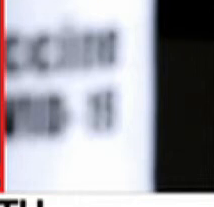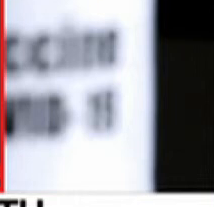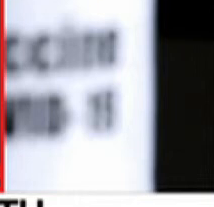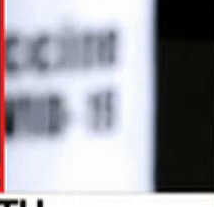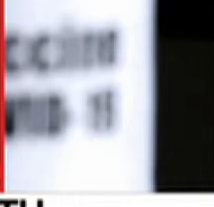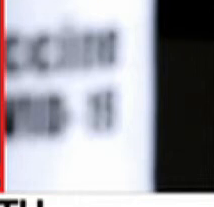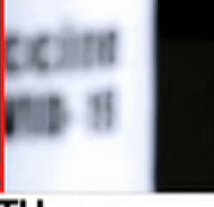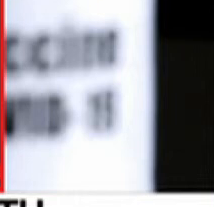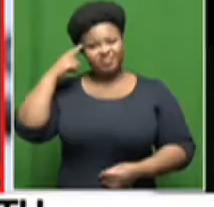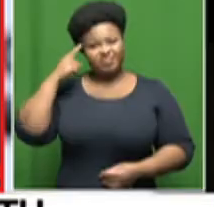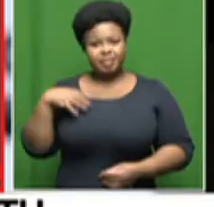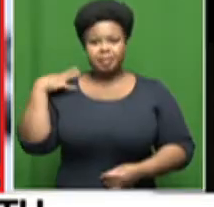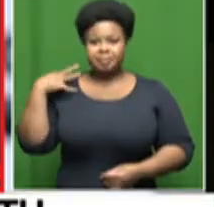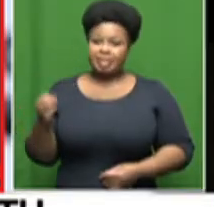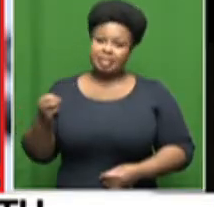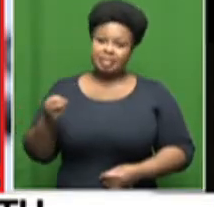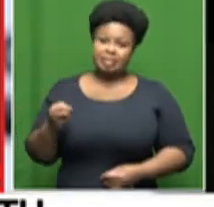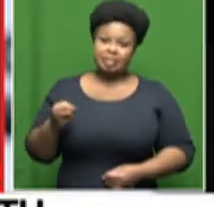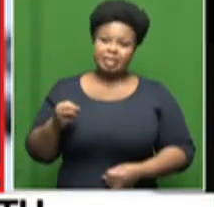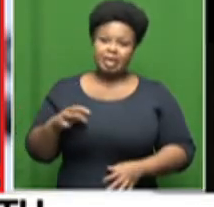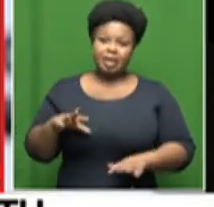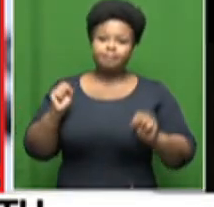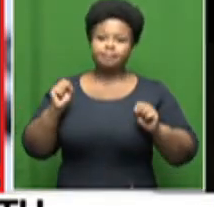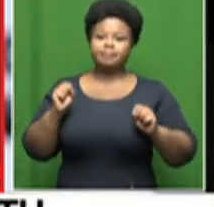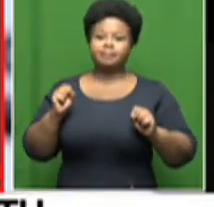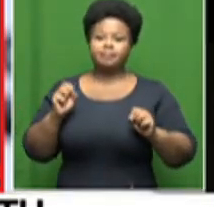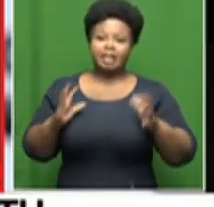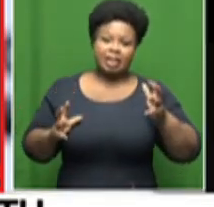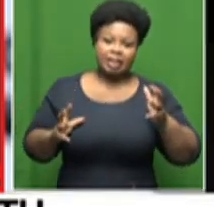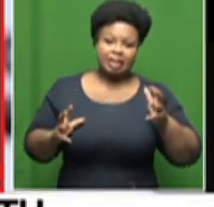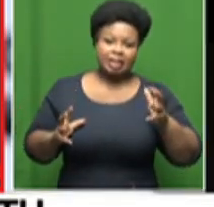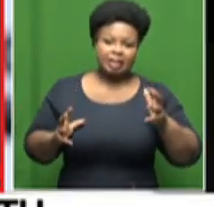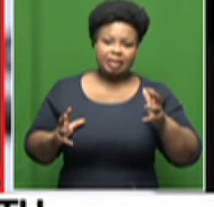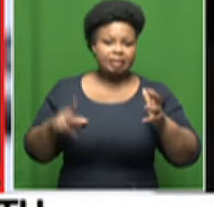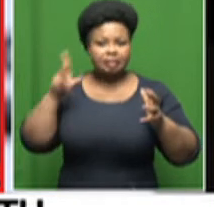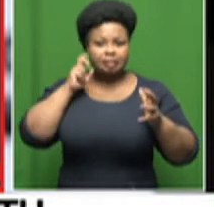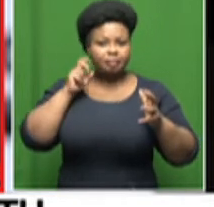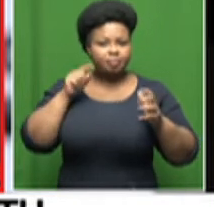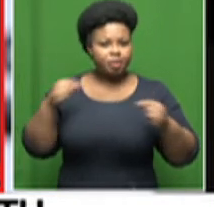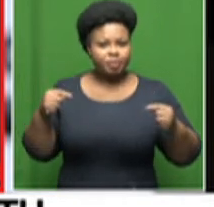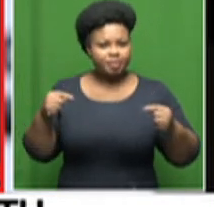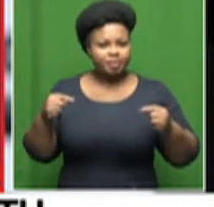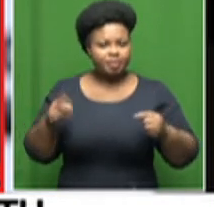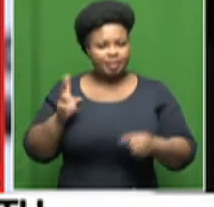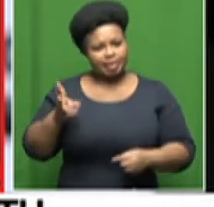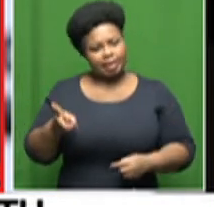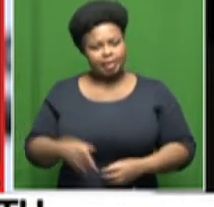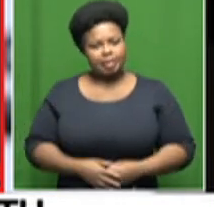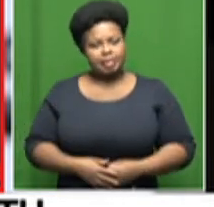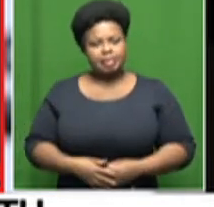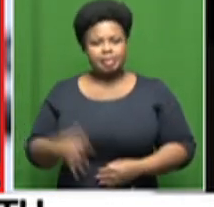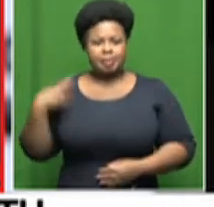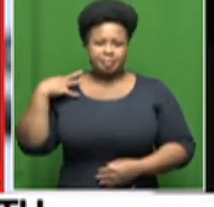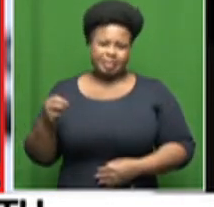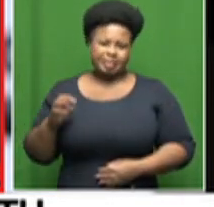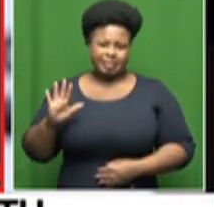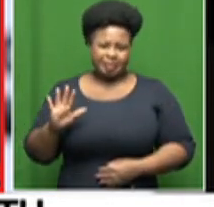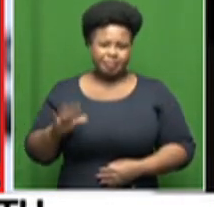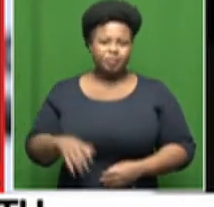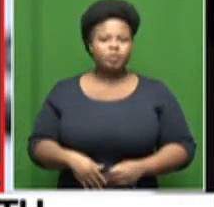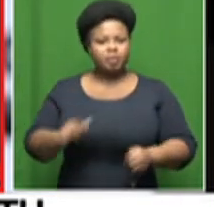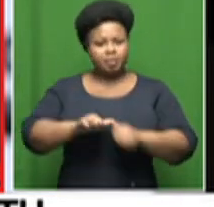I think we've lost the Minister again. Minister, we are once again struggling to get through to you. So